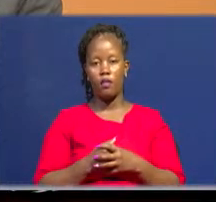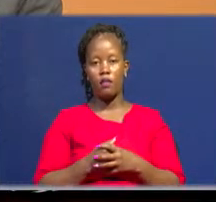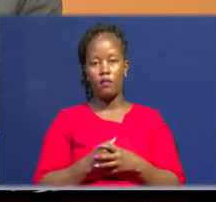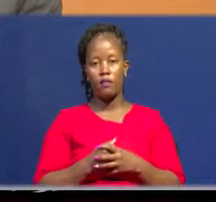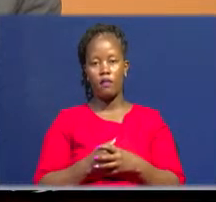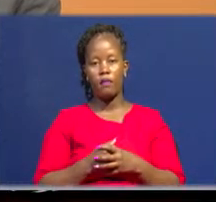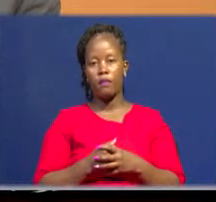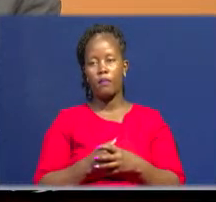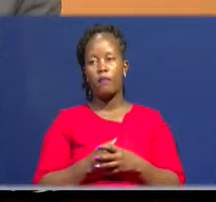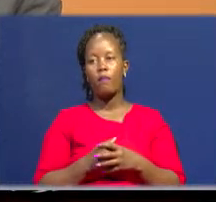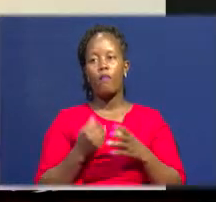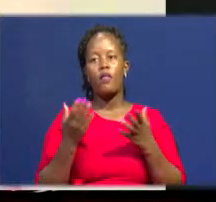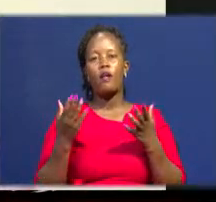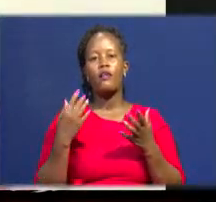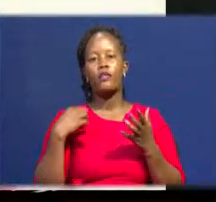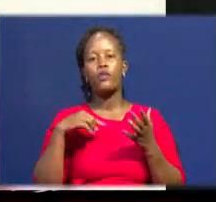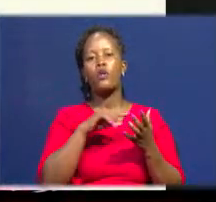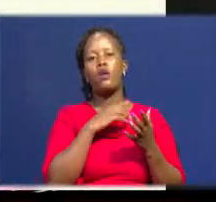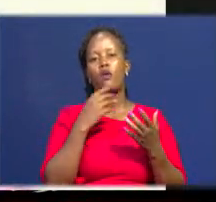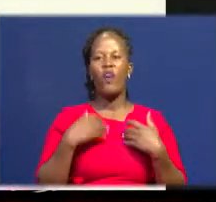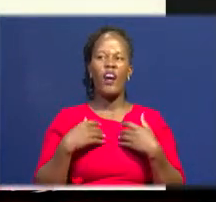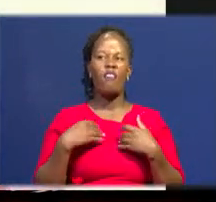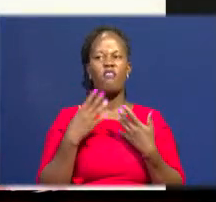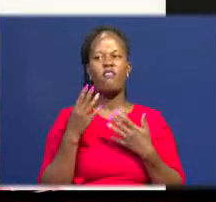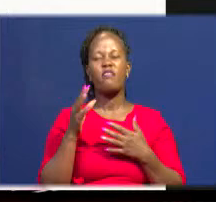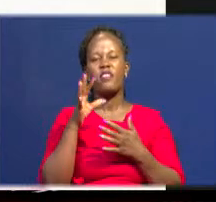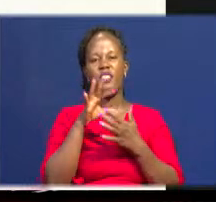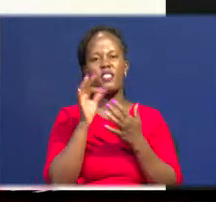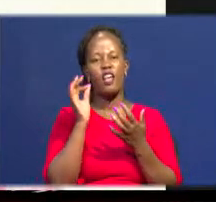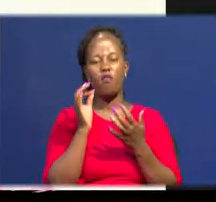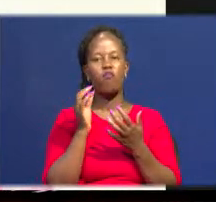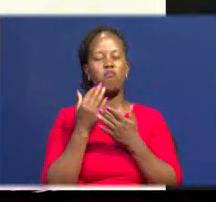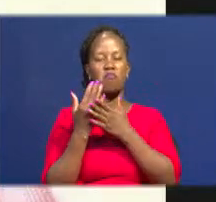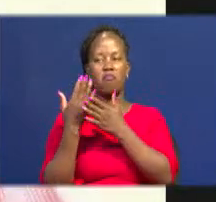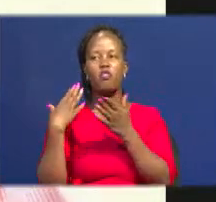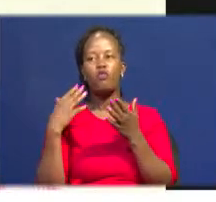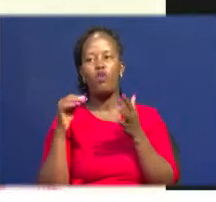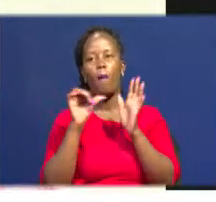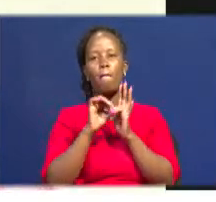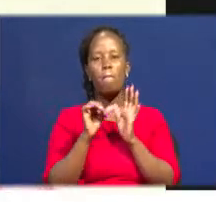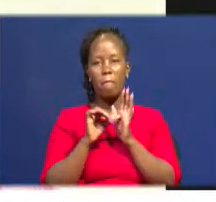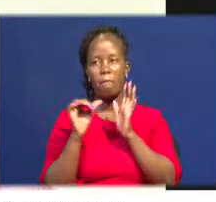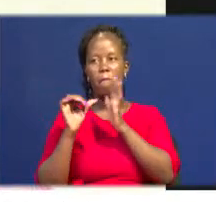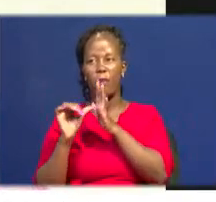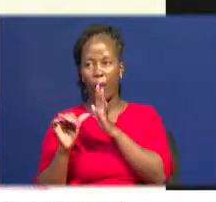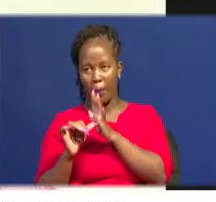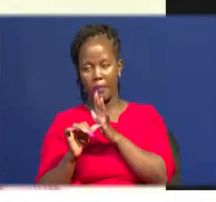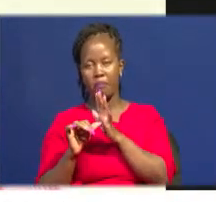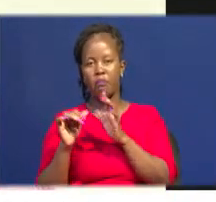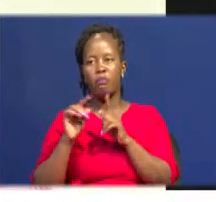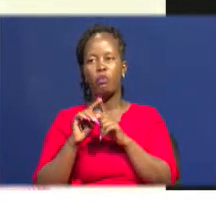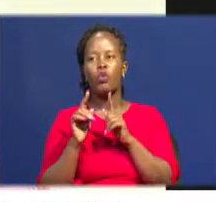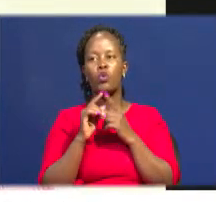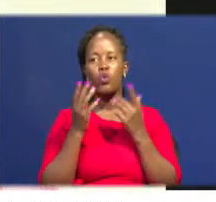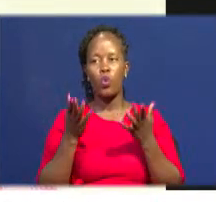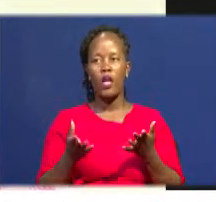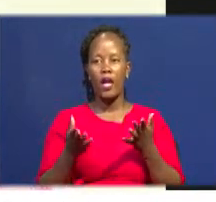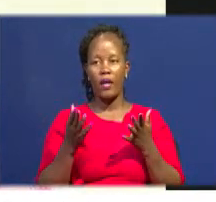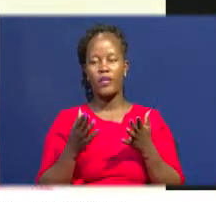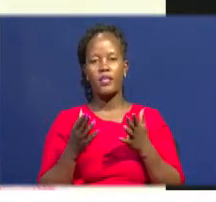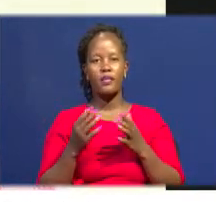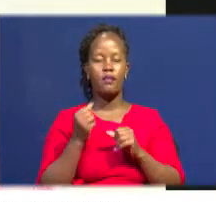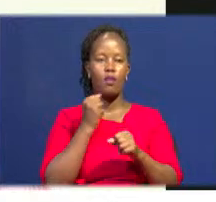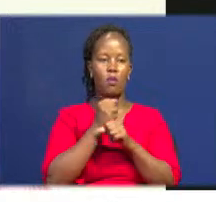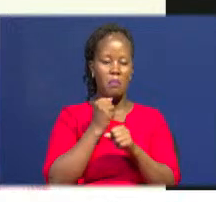Yeah, we have isolated cases of cheating in the past. And as I'm speaking now, efforts are being made